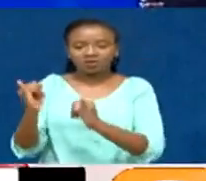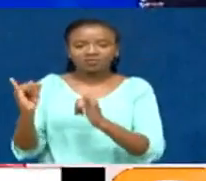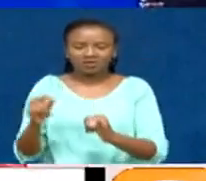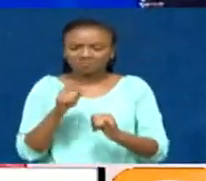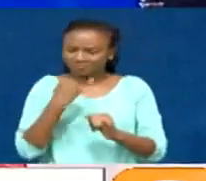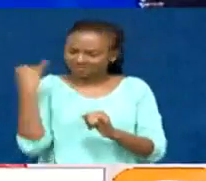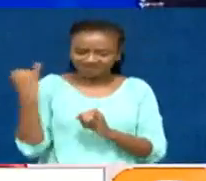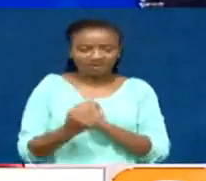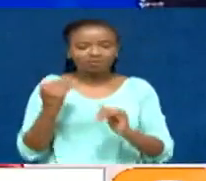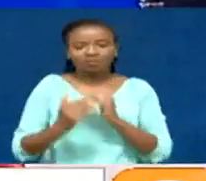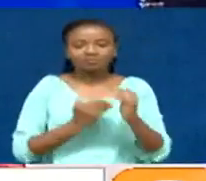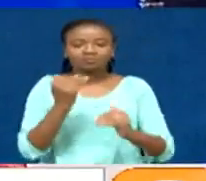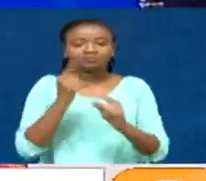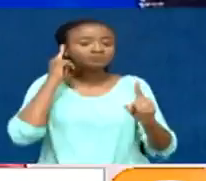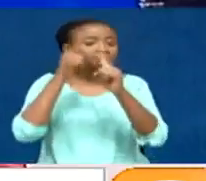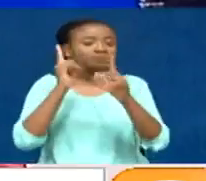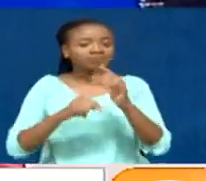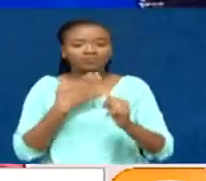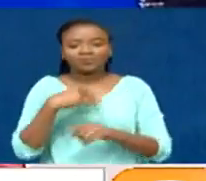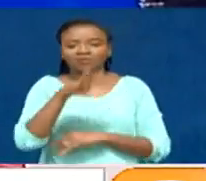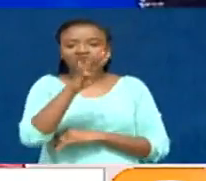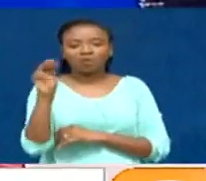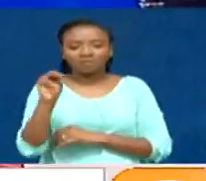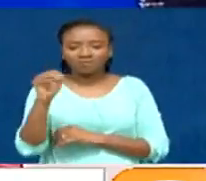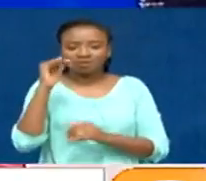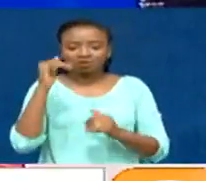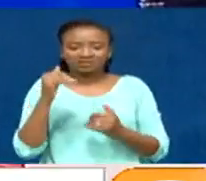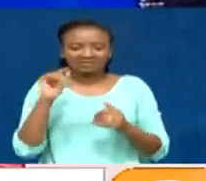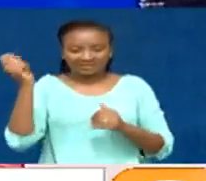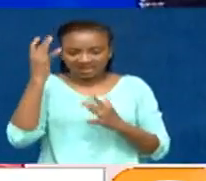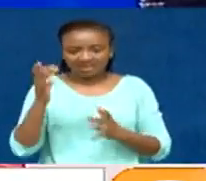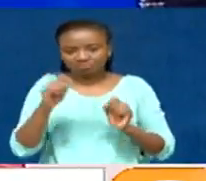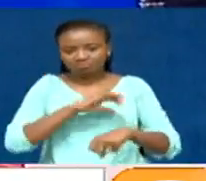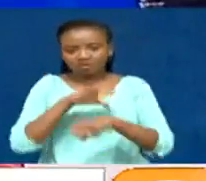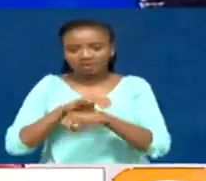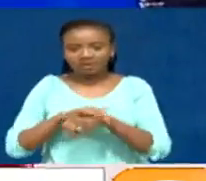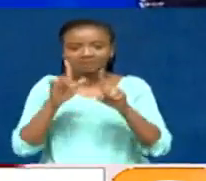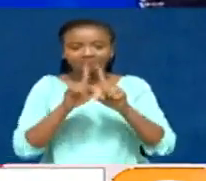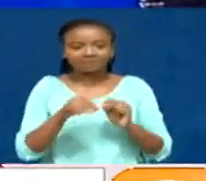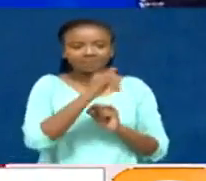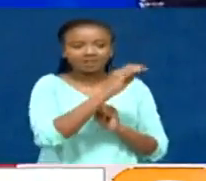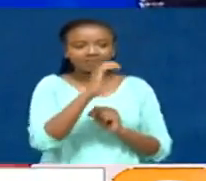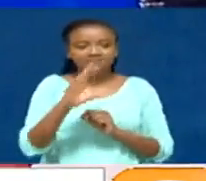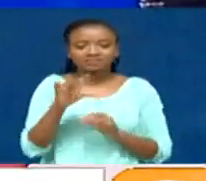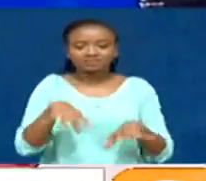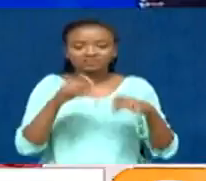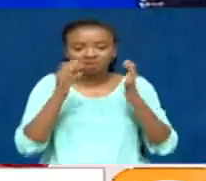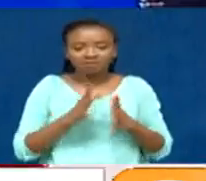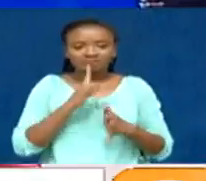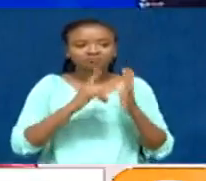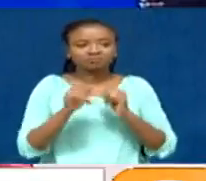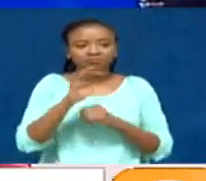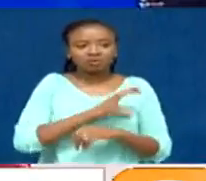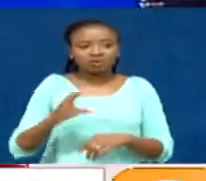registration targeting over 4 million adult Kenyans. IEBC Chairman Wafula Chebukati says the commission is putting